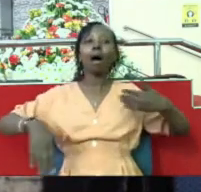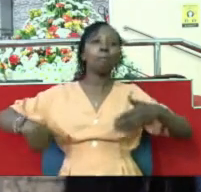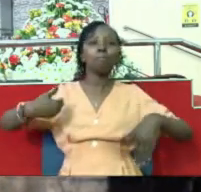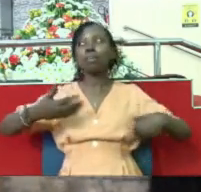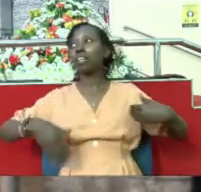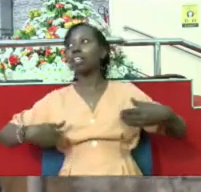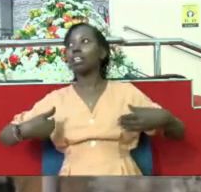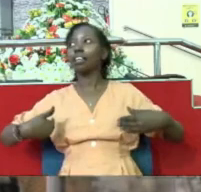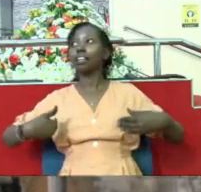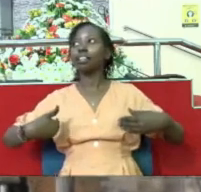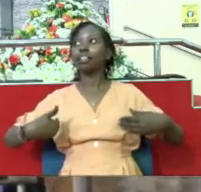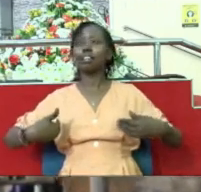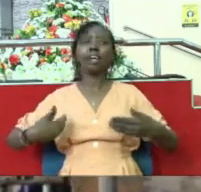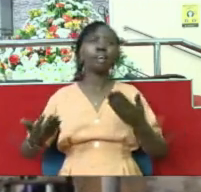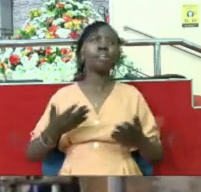various groups are excited.